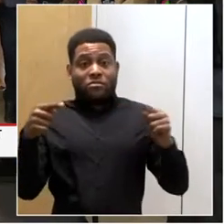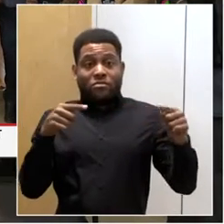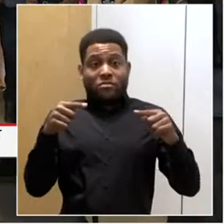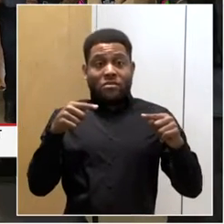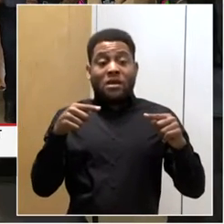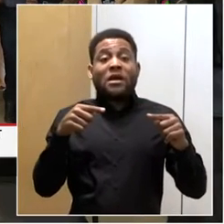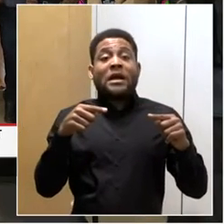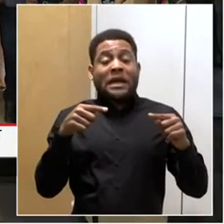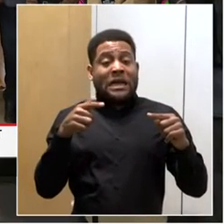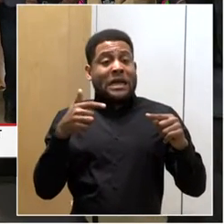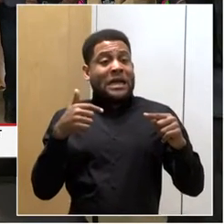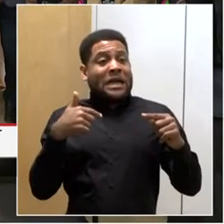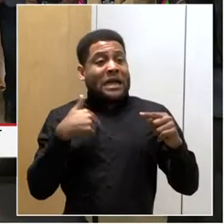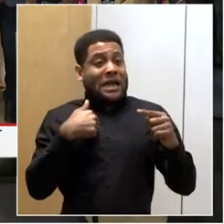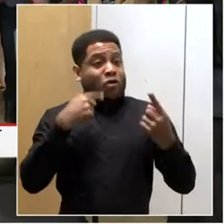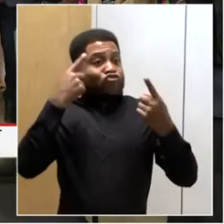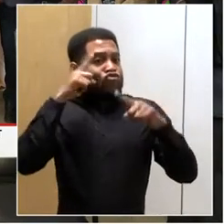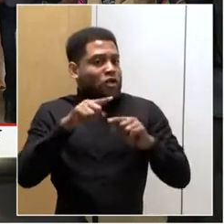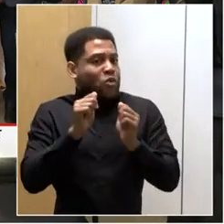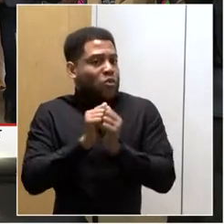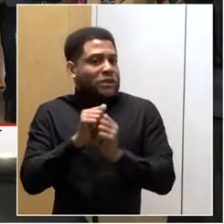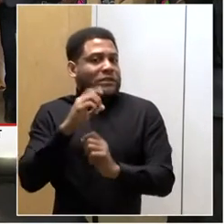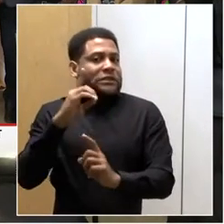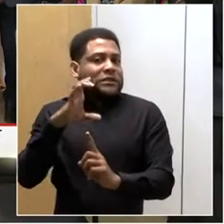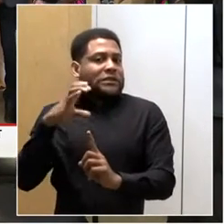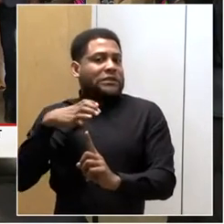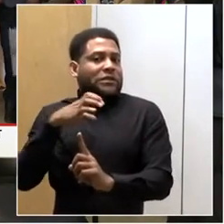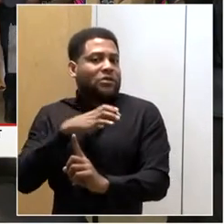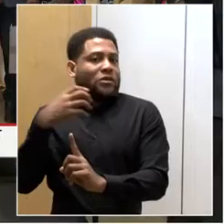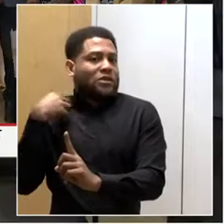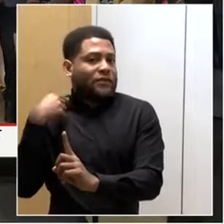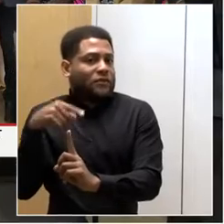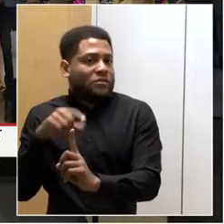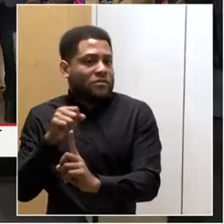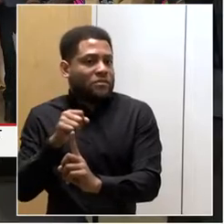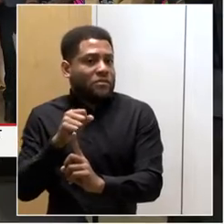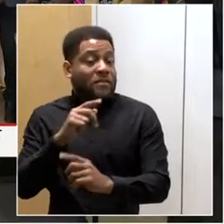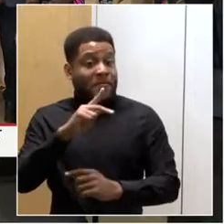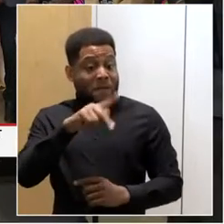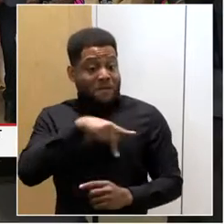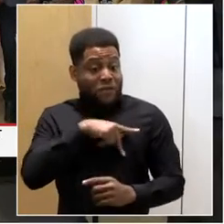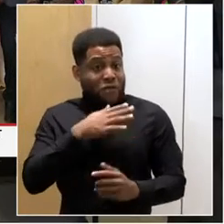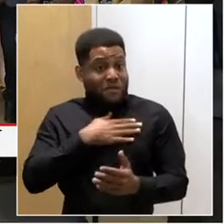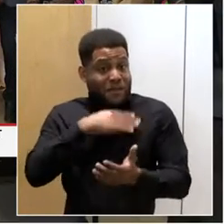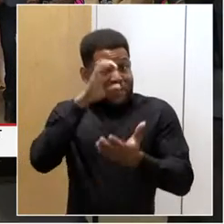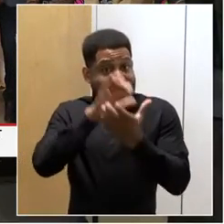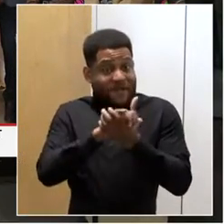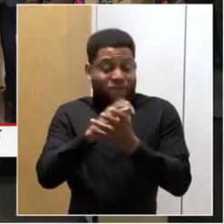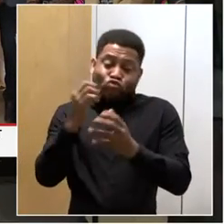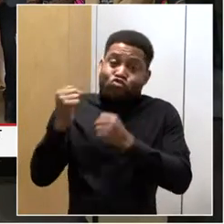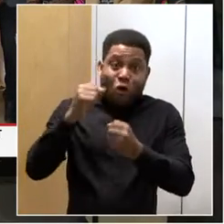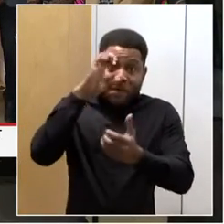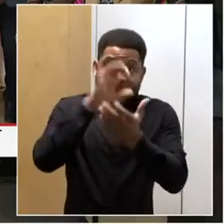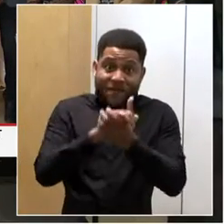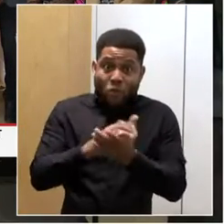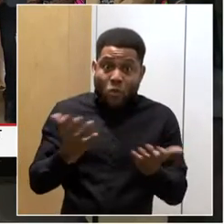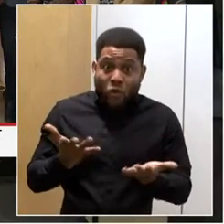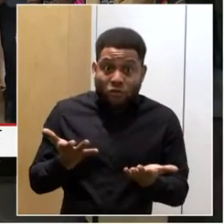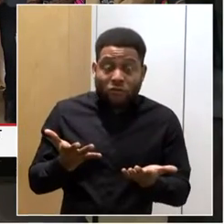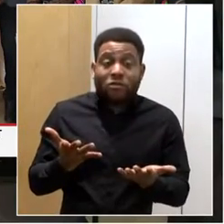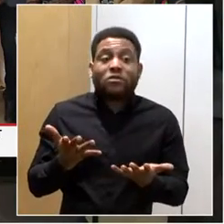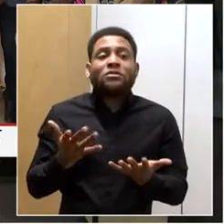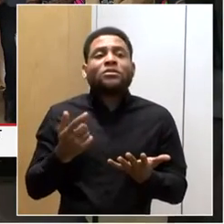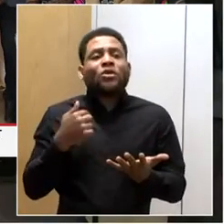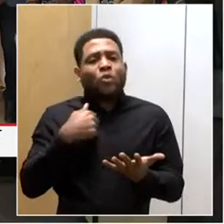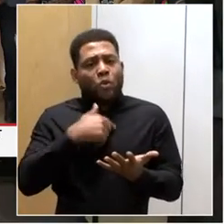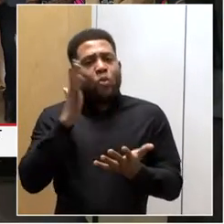point. Here's what I believe, strongly, frankly, is that the council is going to pass